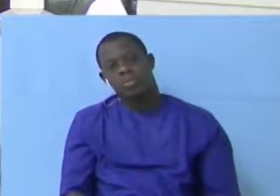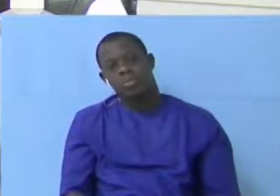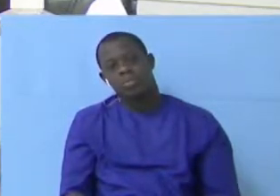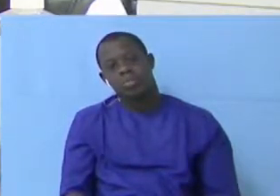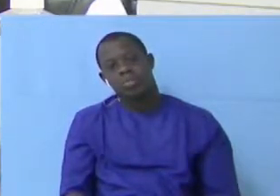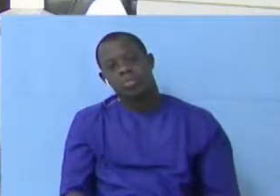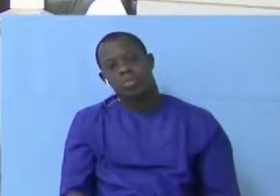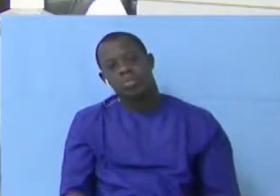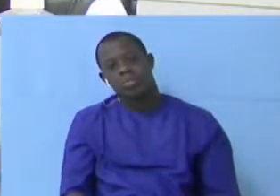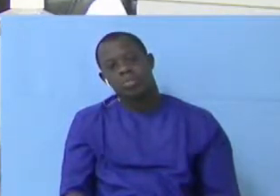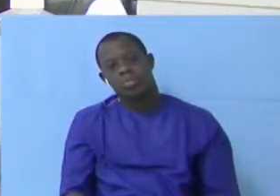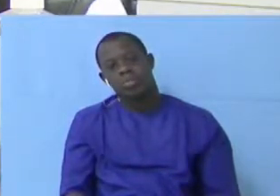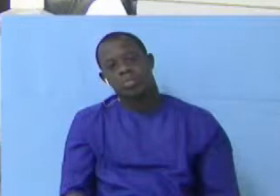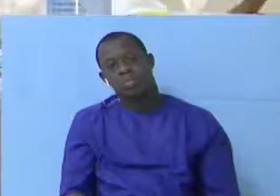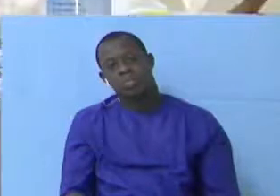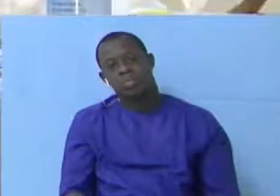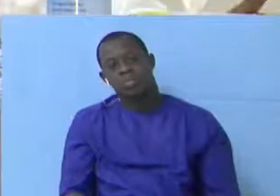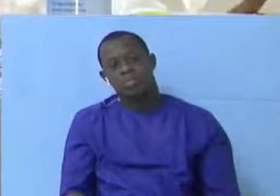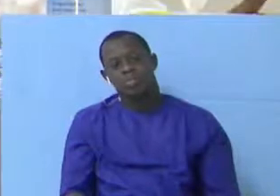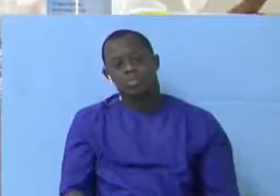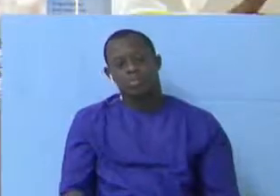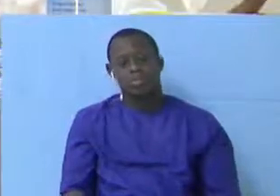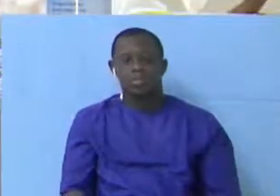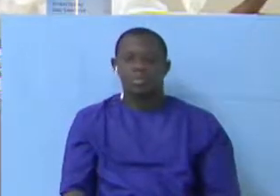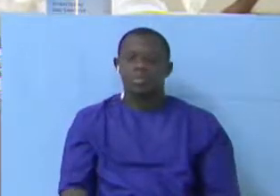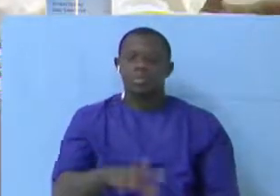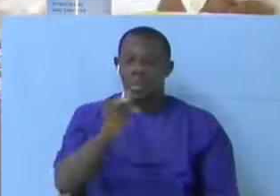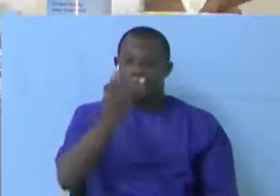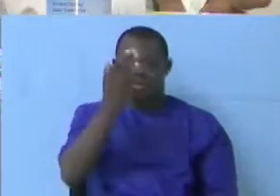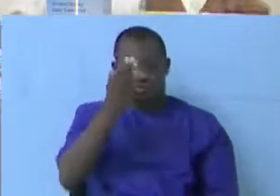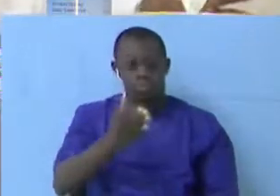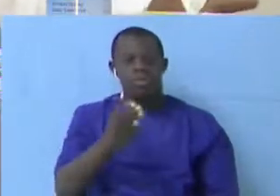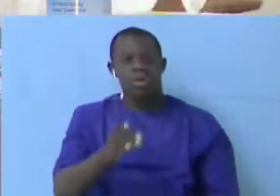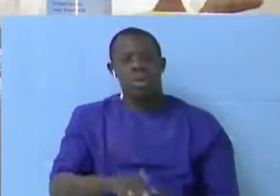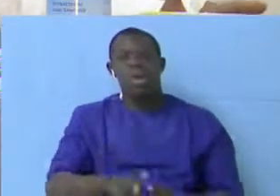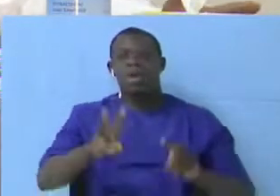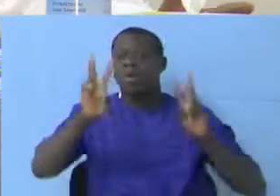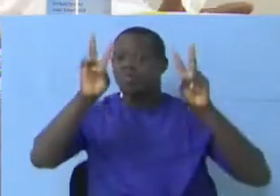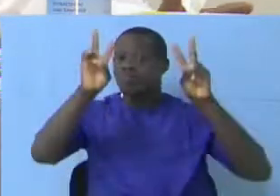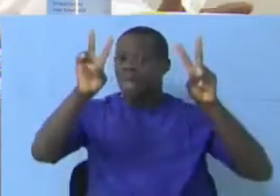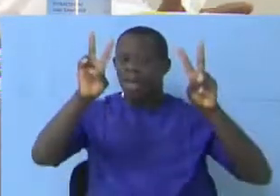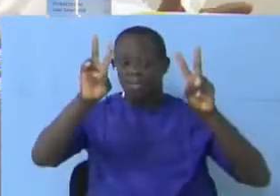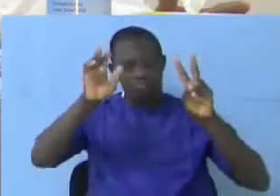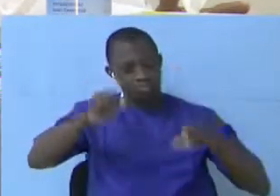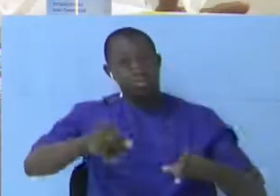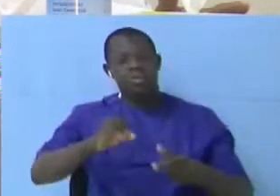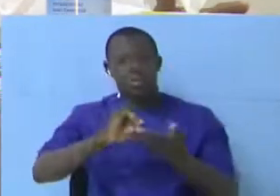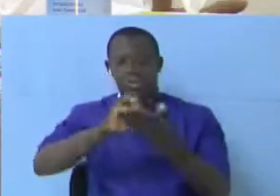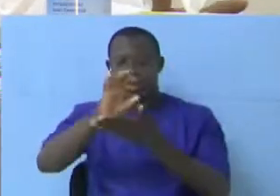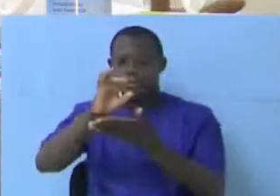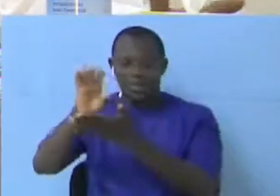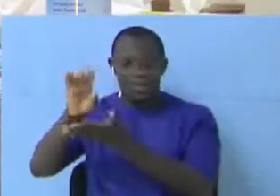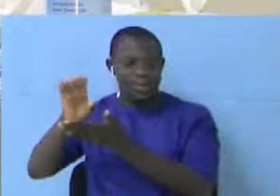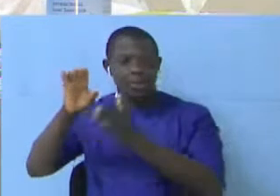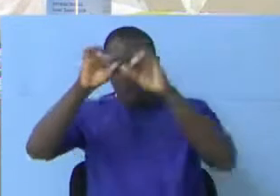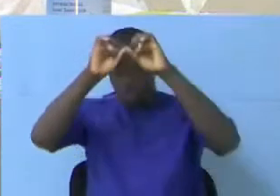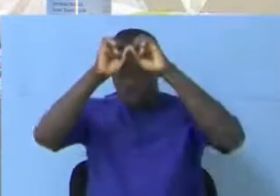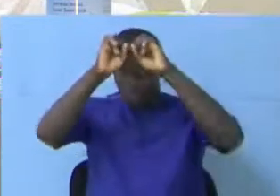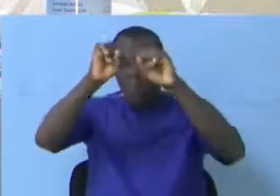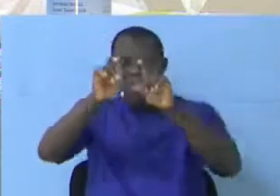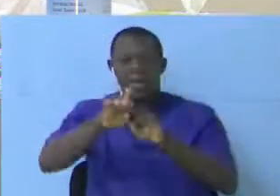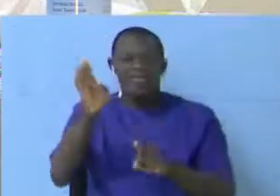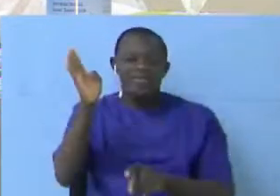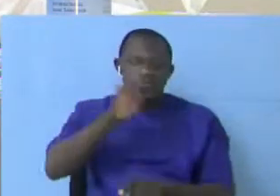mu idaji kulti dalta wala la Absolutely. Tonya. Yaya Jammeh would instruct the government to lie and provide